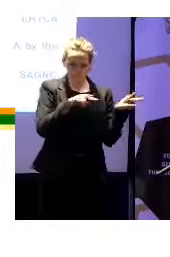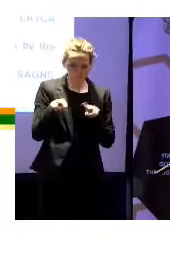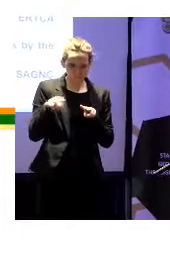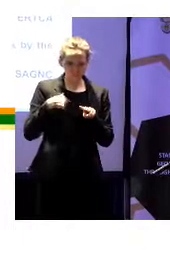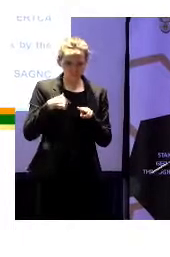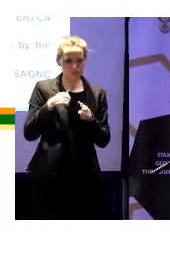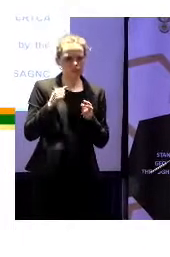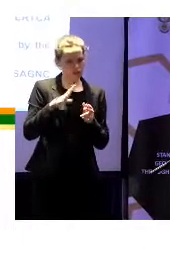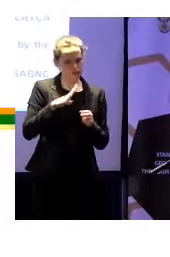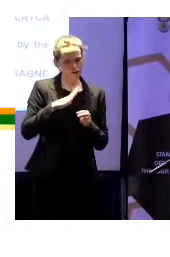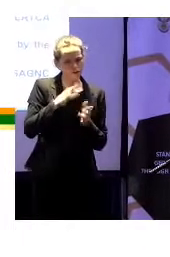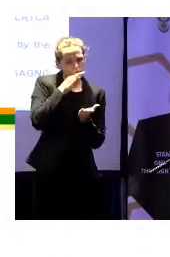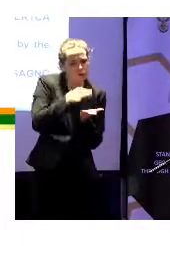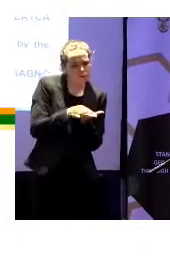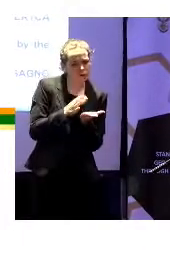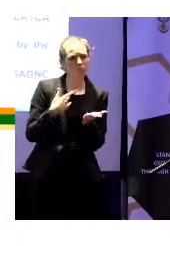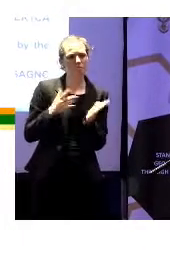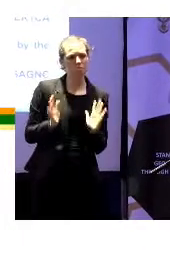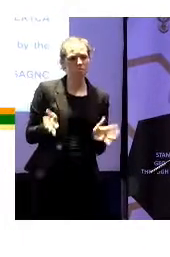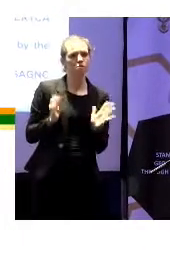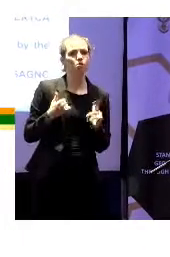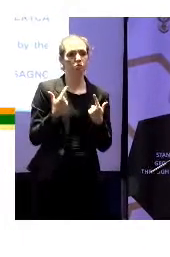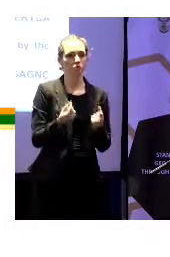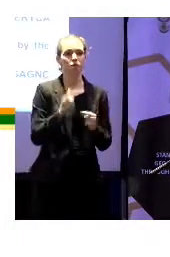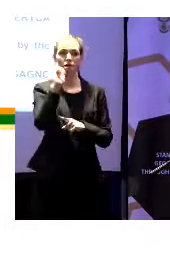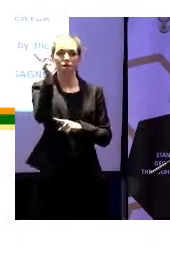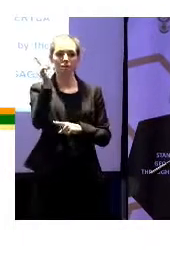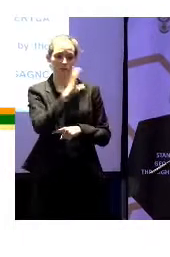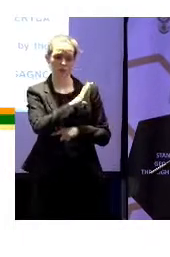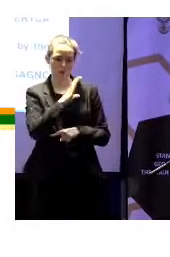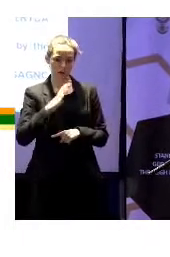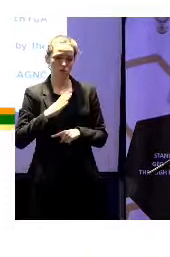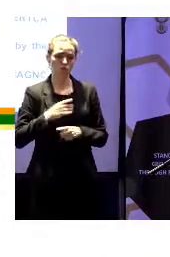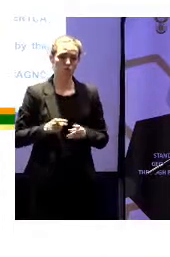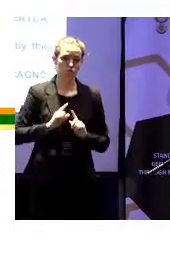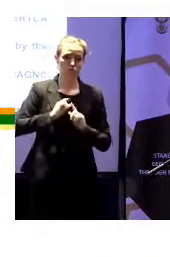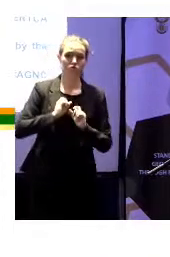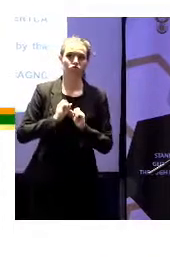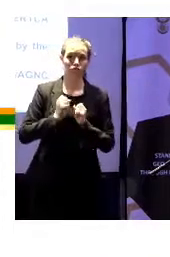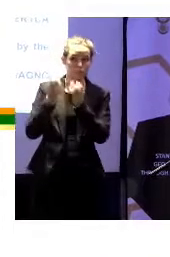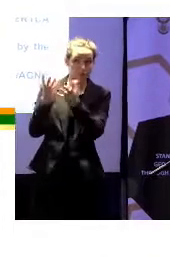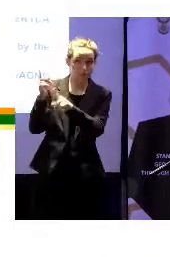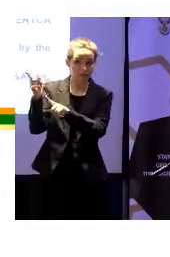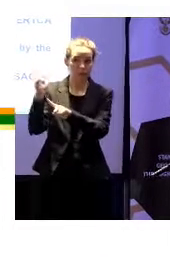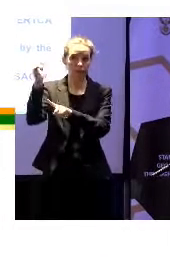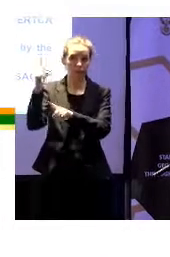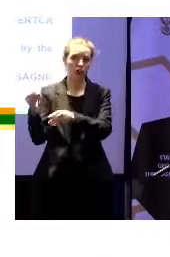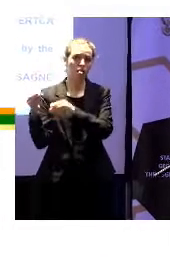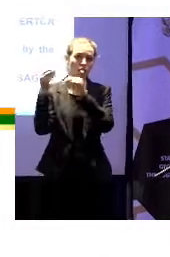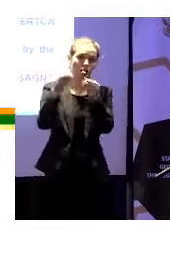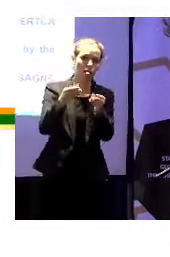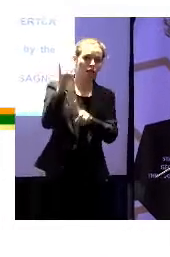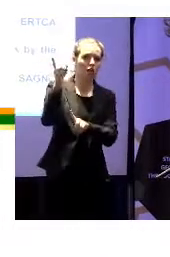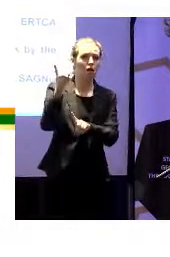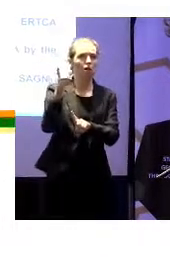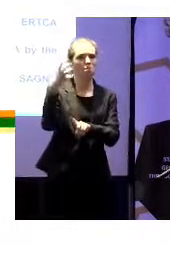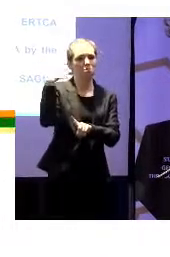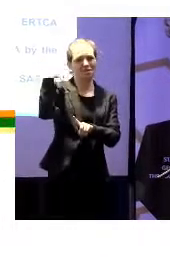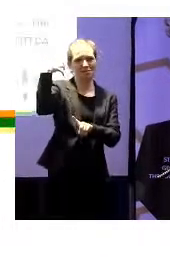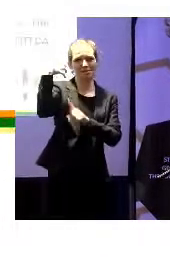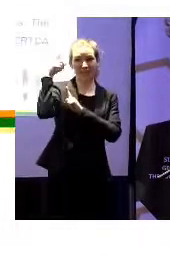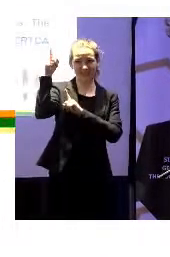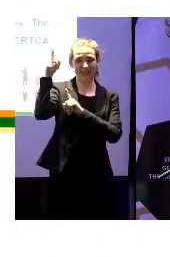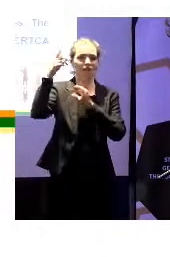recommendations to Council, and they then recommend to our minister to make the final